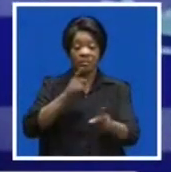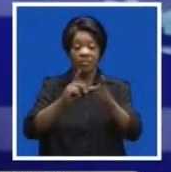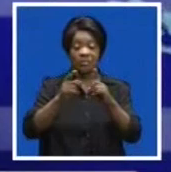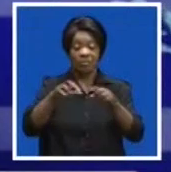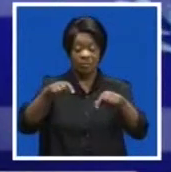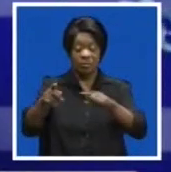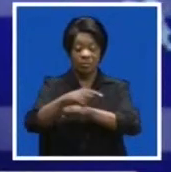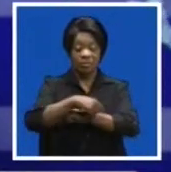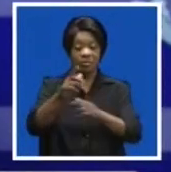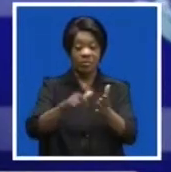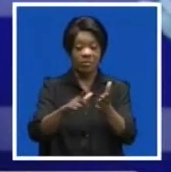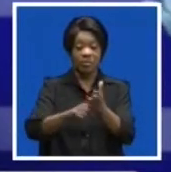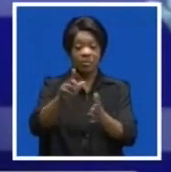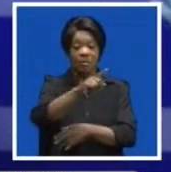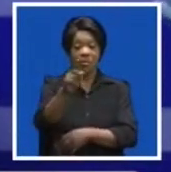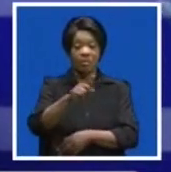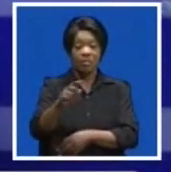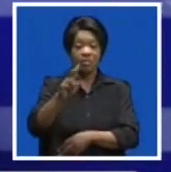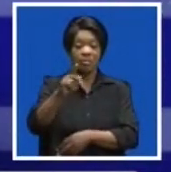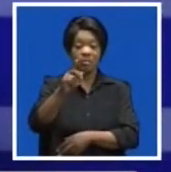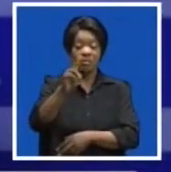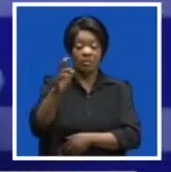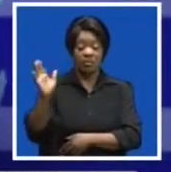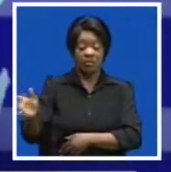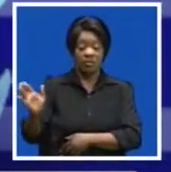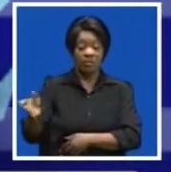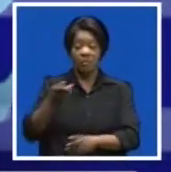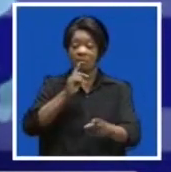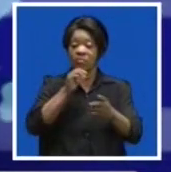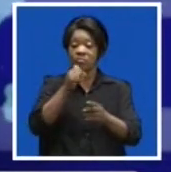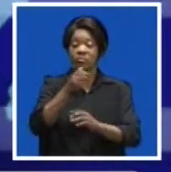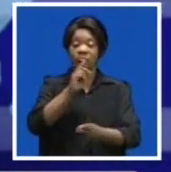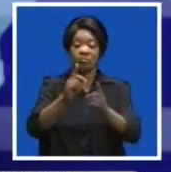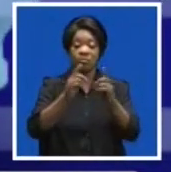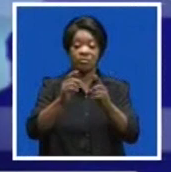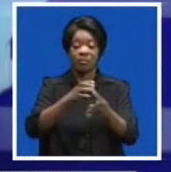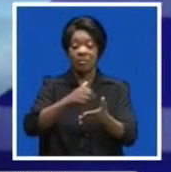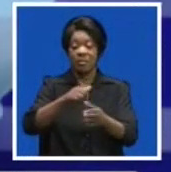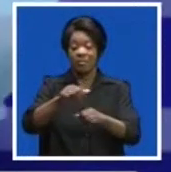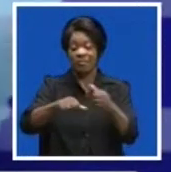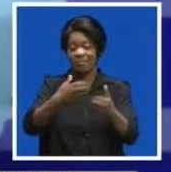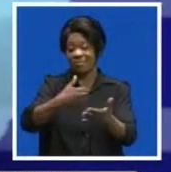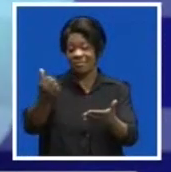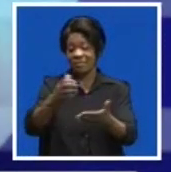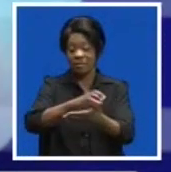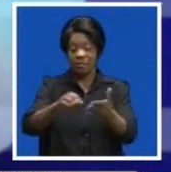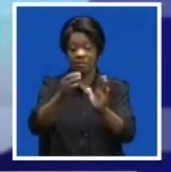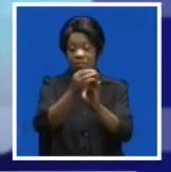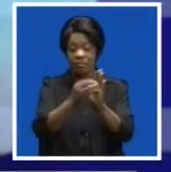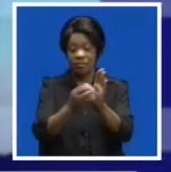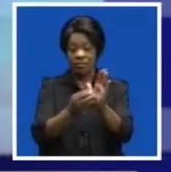in Lusaka today, Mr. Zulu also wondered why the UPND is not talking about other clauses in the bill which emphasize